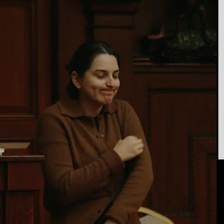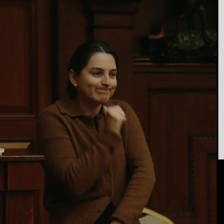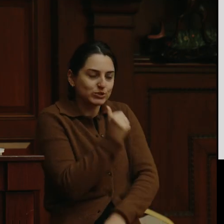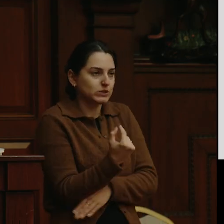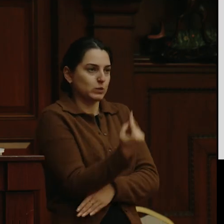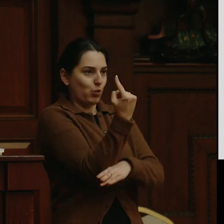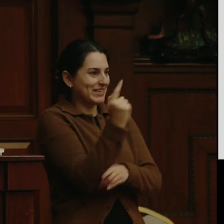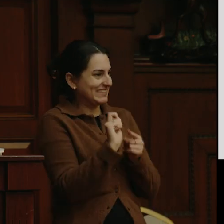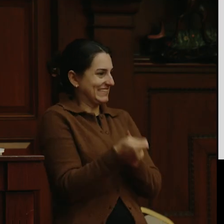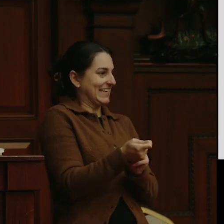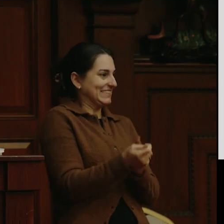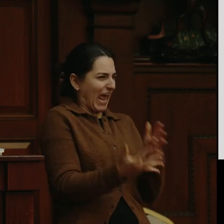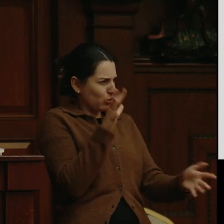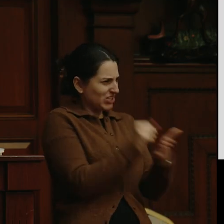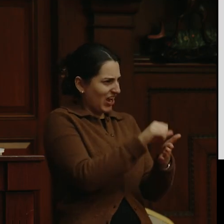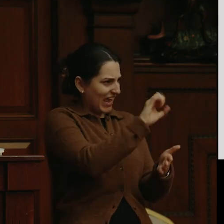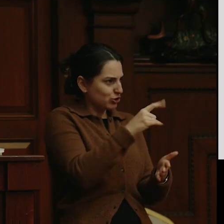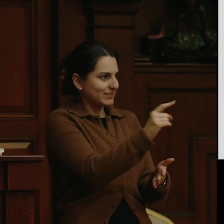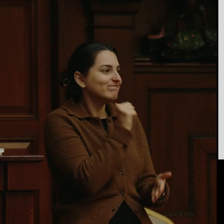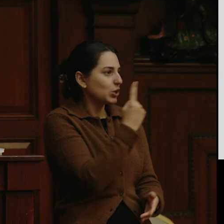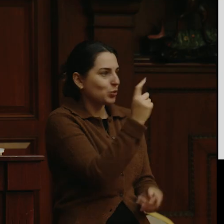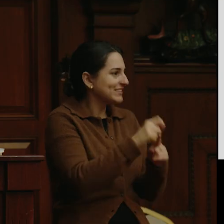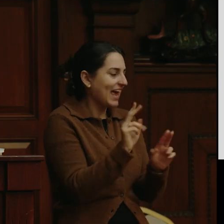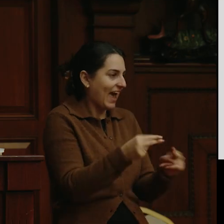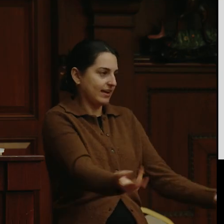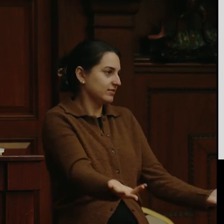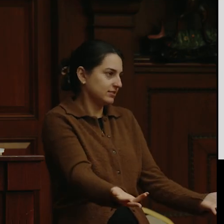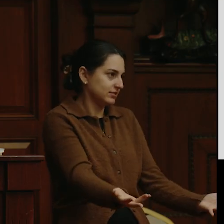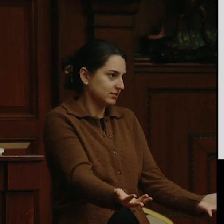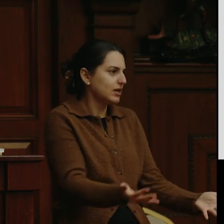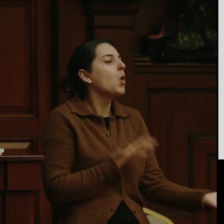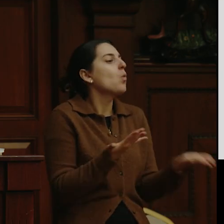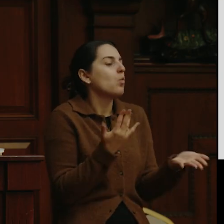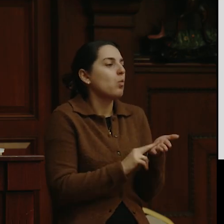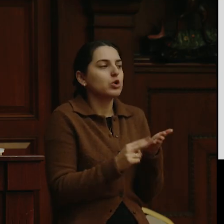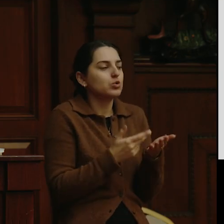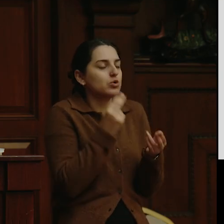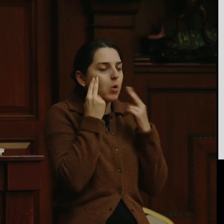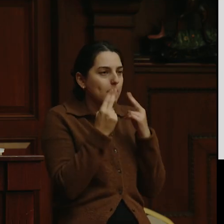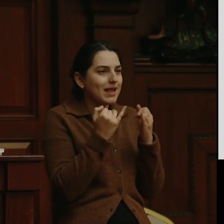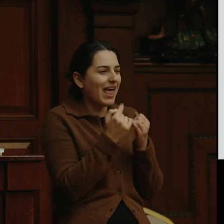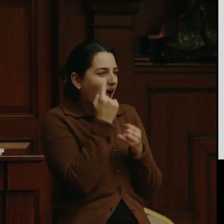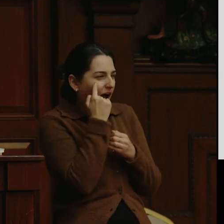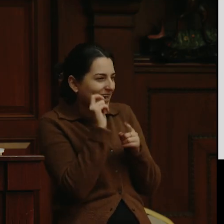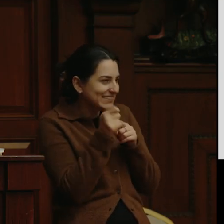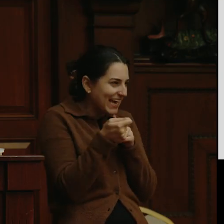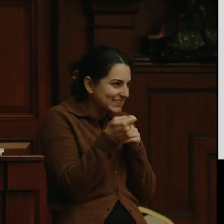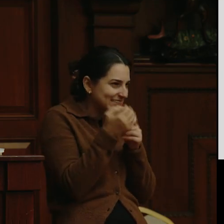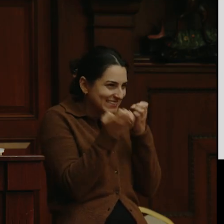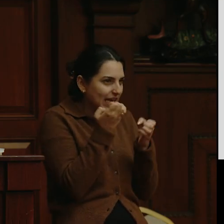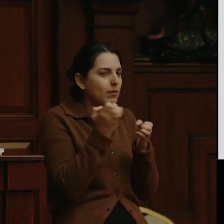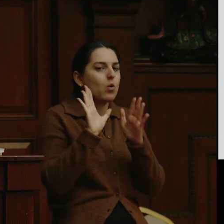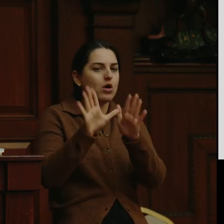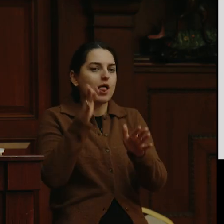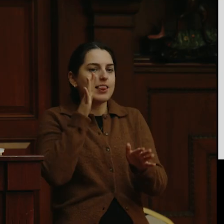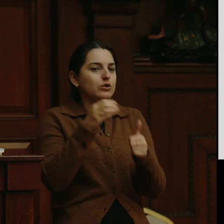single test to diagnose Sjögren's. The tests that we do use can be eye tests, which I'll leave to